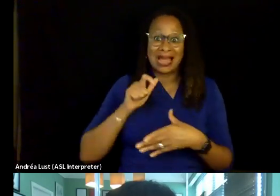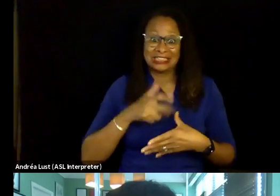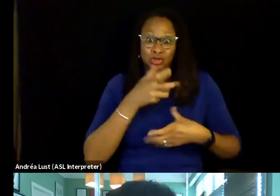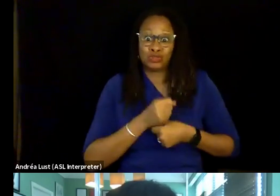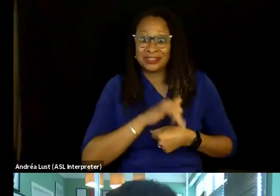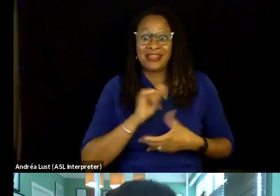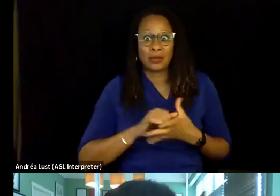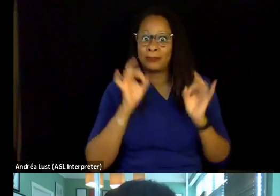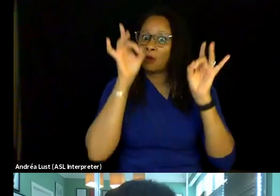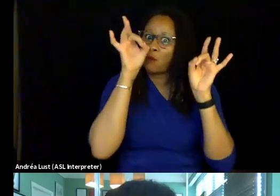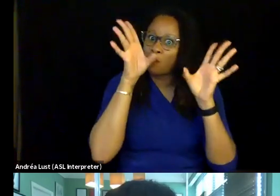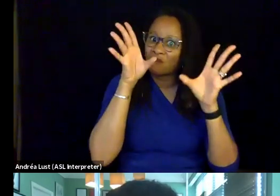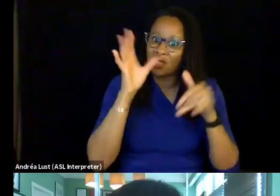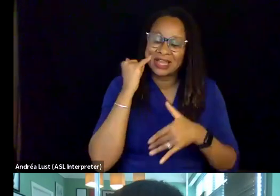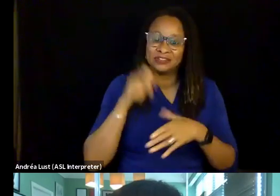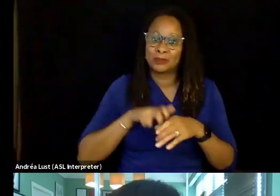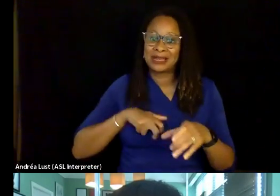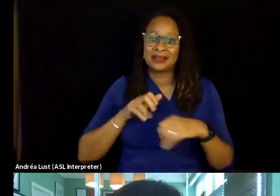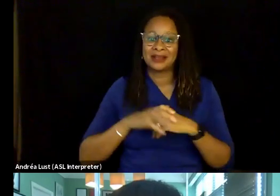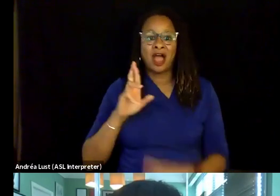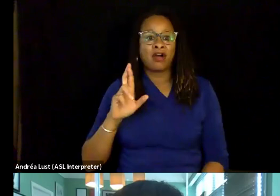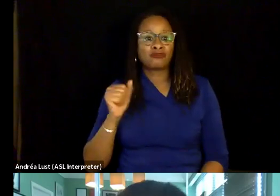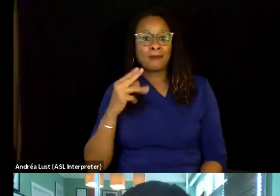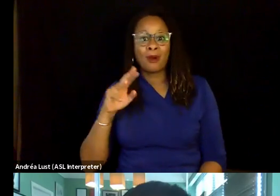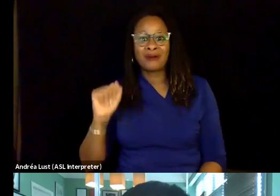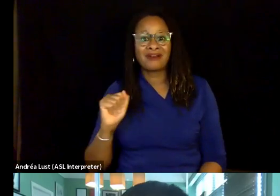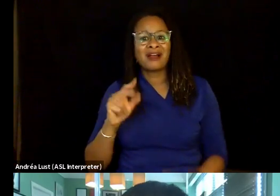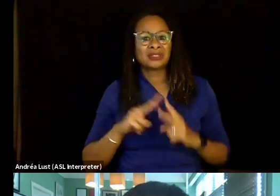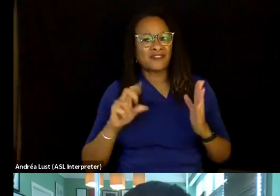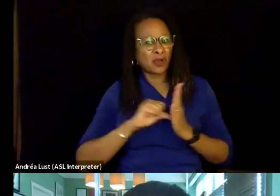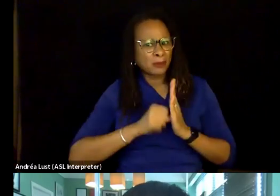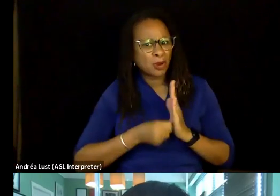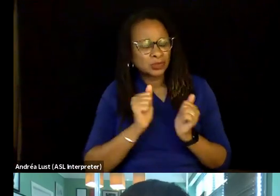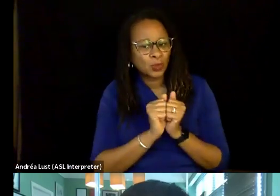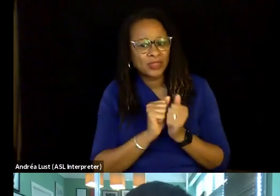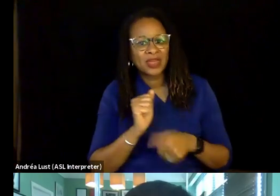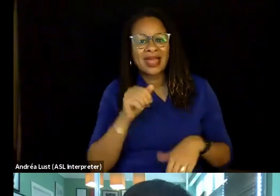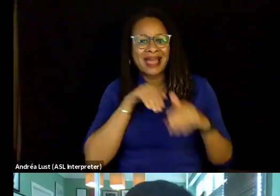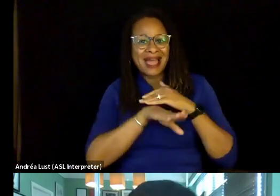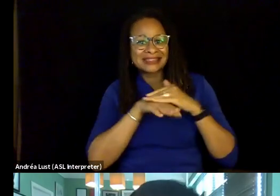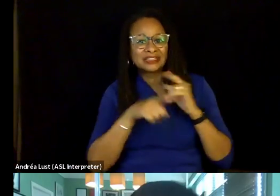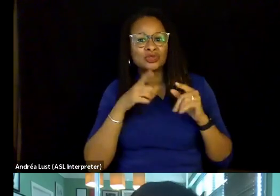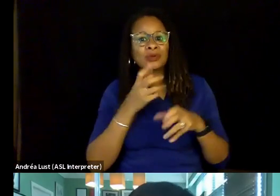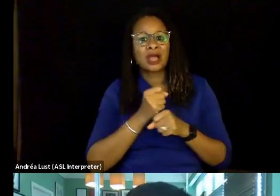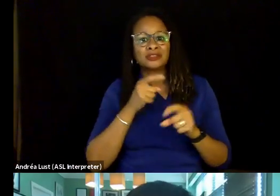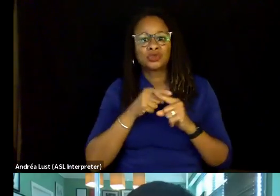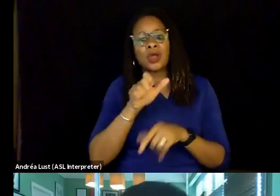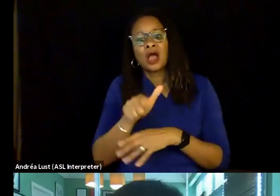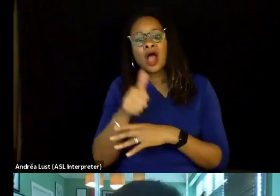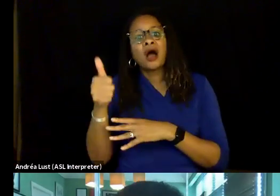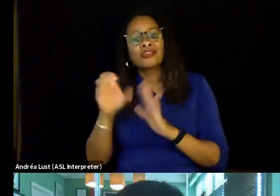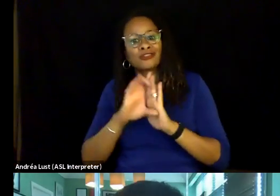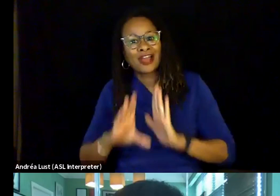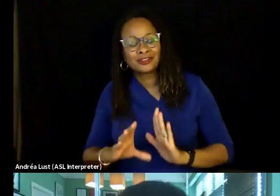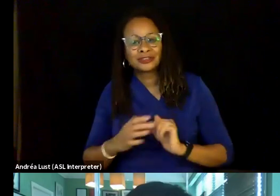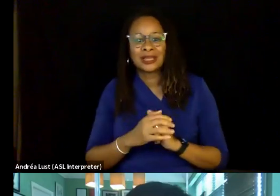deadly. I have to say, Ramona, I was also quite impressed with the access that you got to other characters,